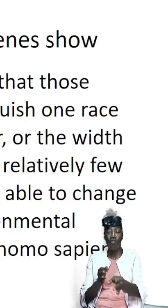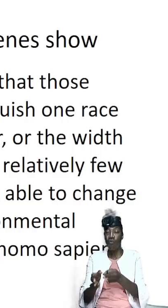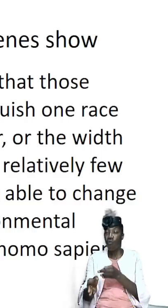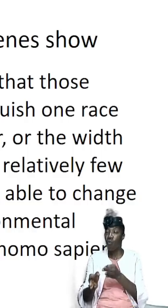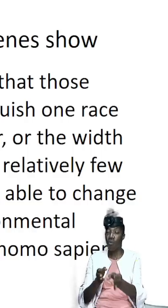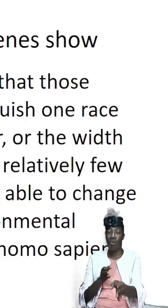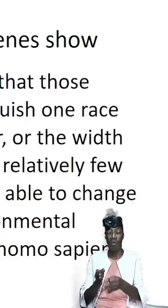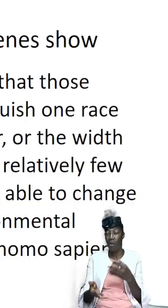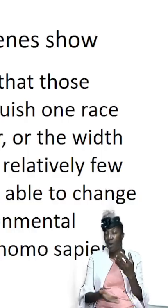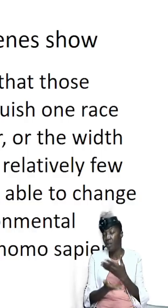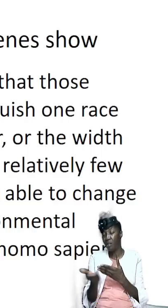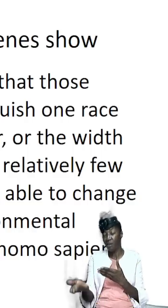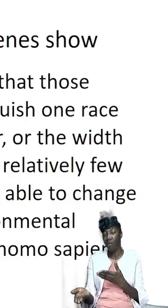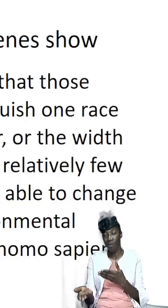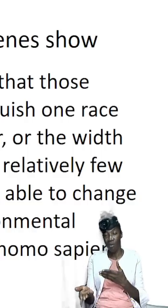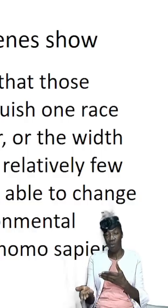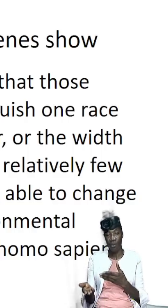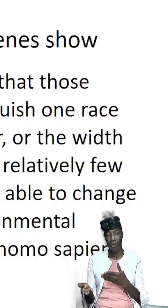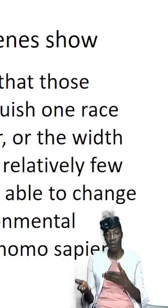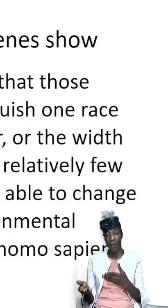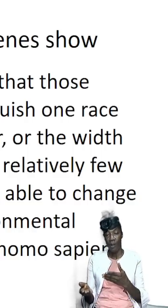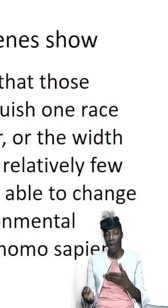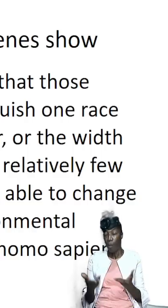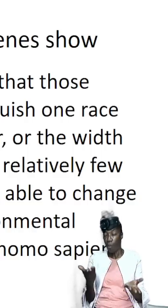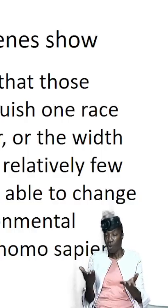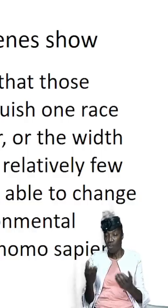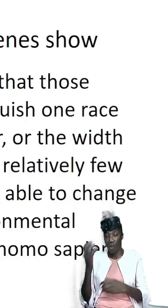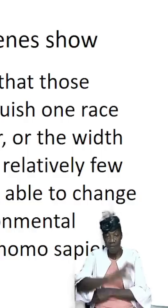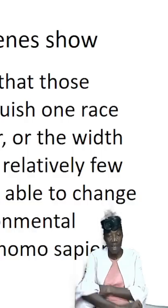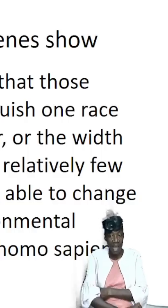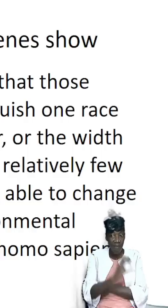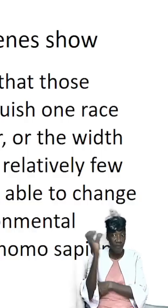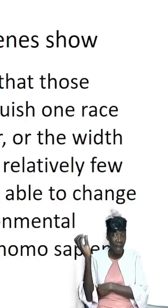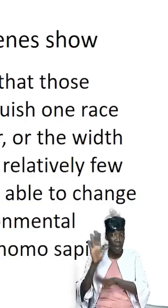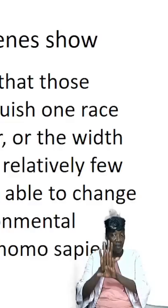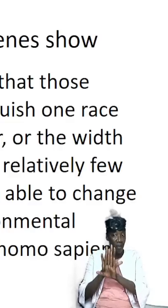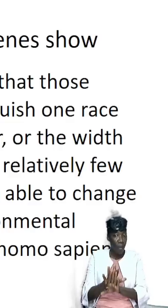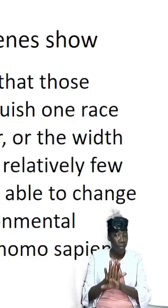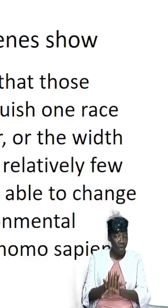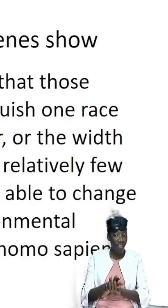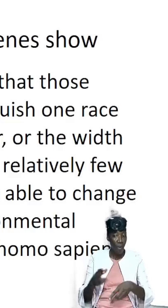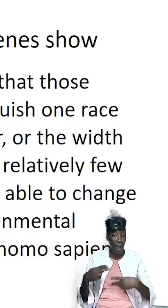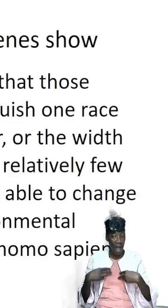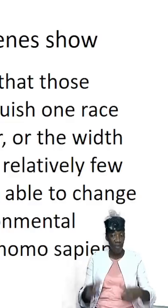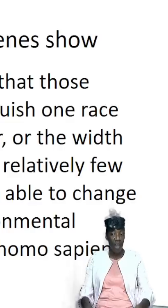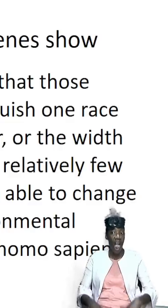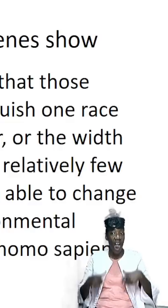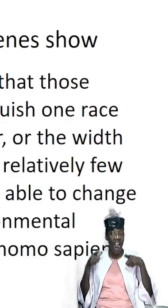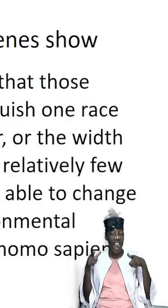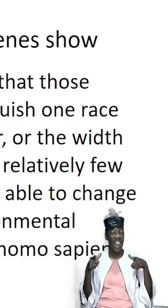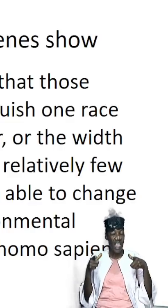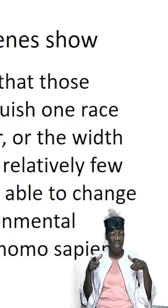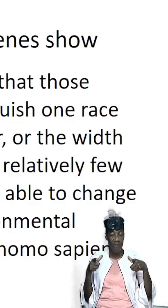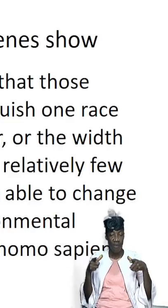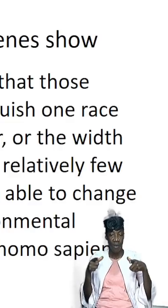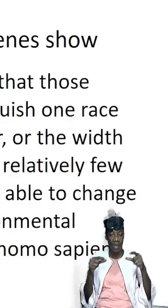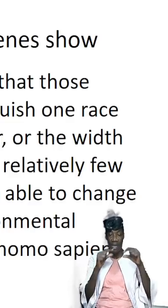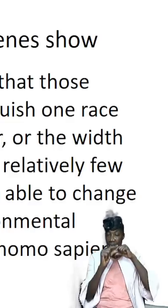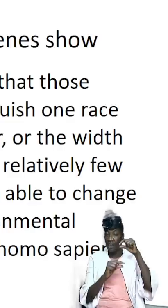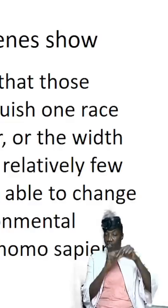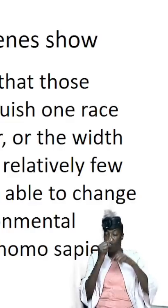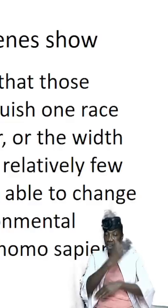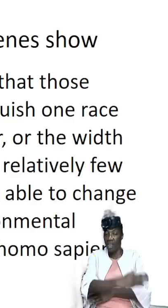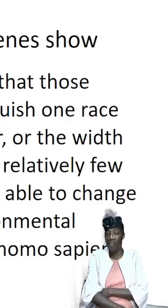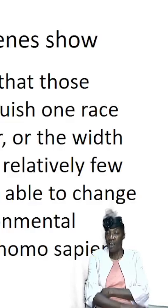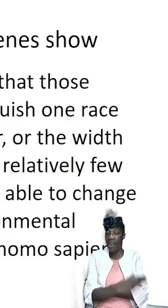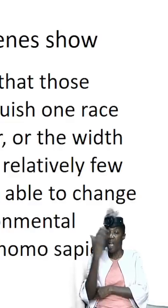environmental pressures that we have to deal with and that we have to live under, those are the things, the genes and the environment, that cause